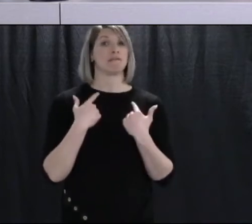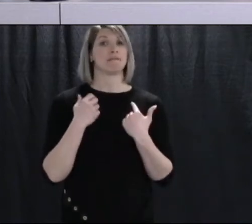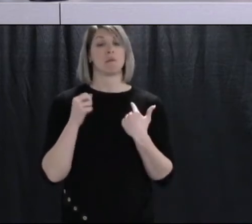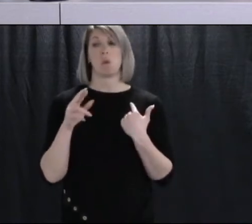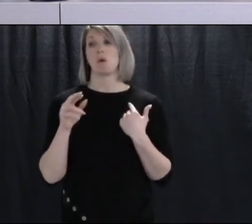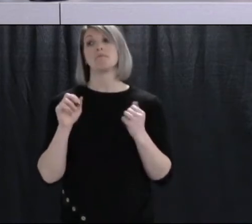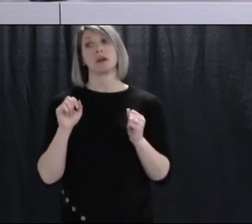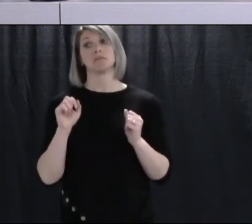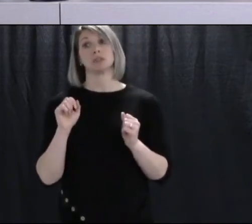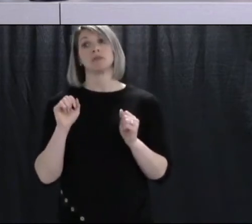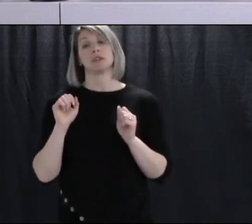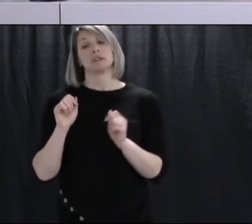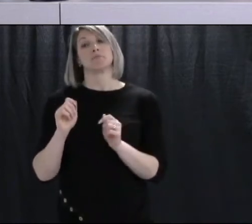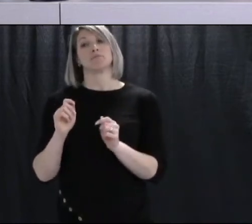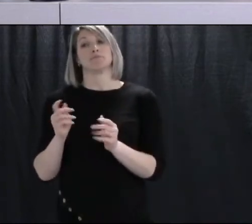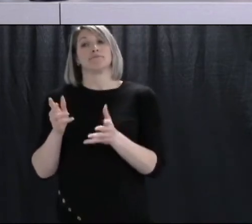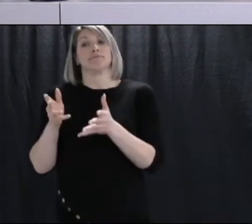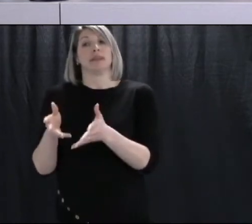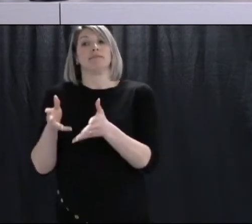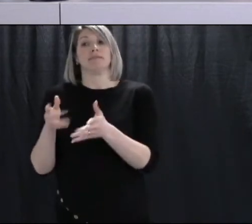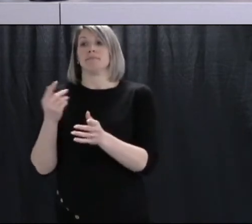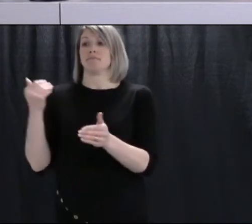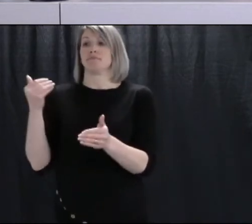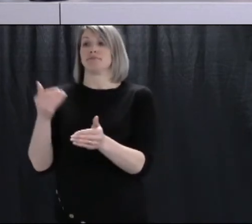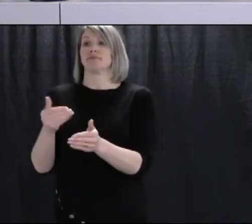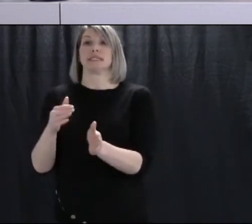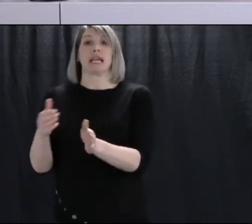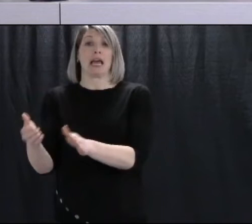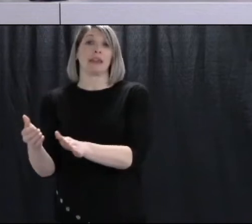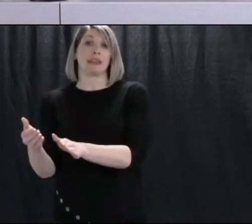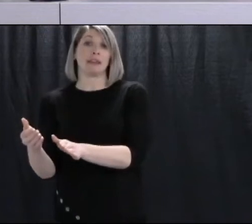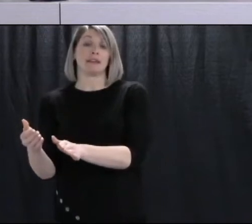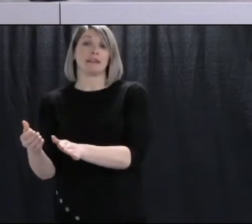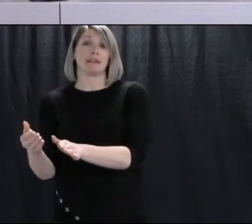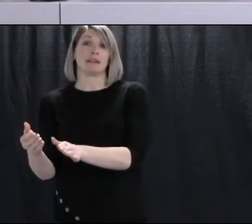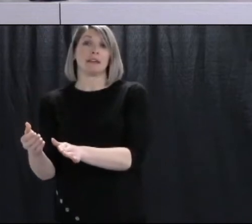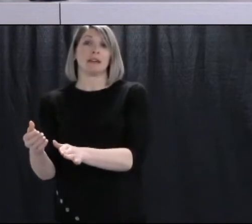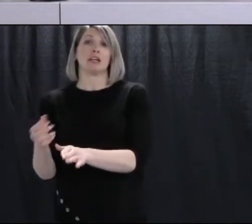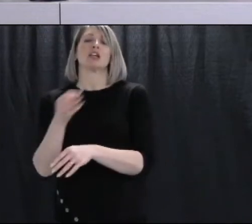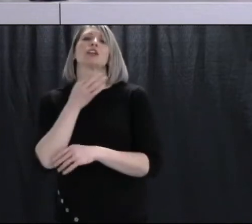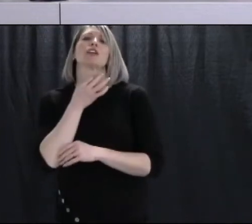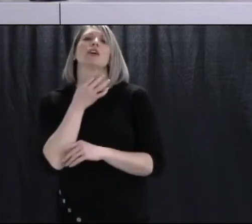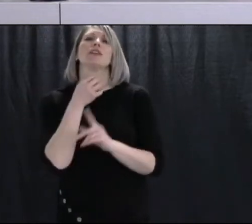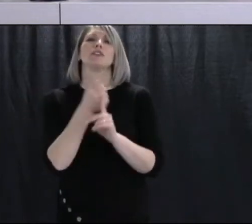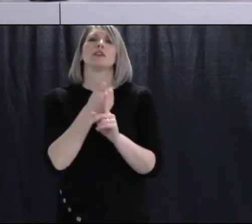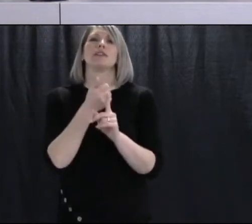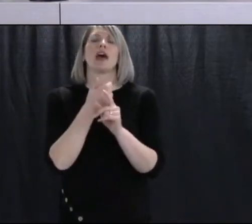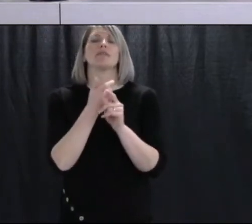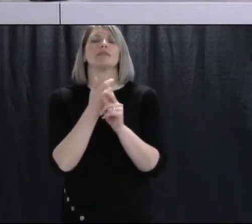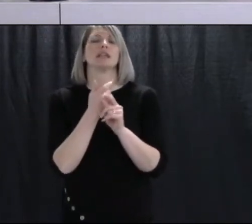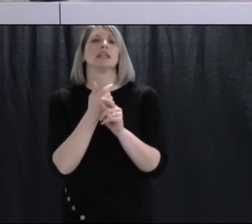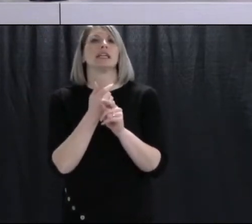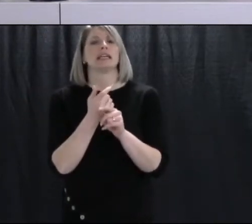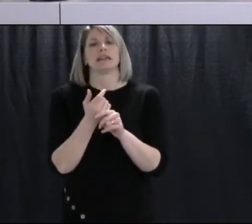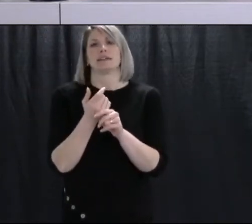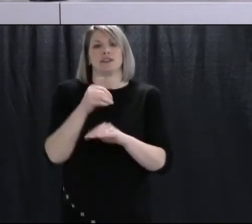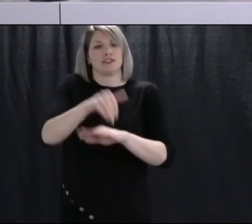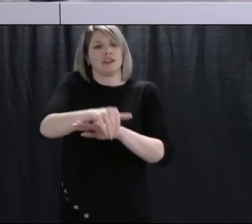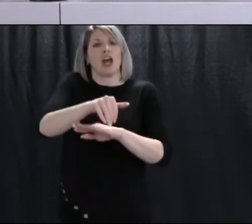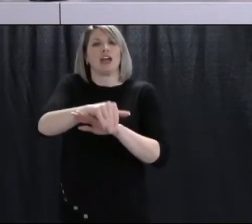are going to have big financial consequences. How much do you lie awake at night and wonder whether or not you're finding that right